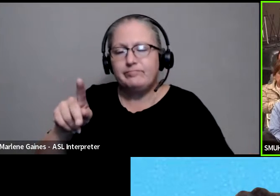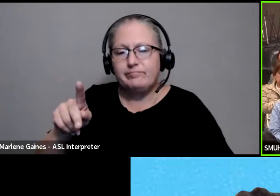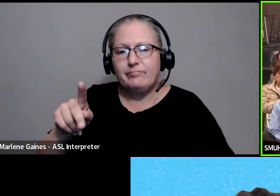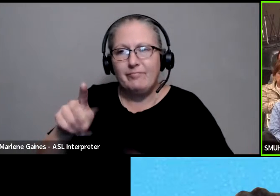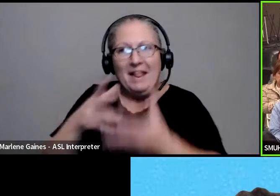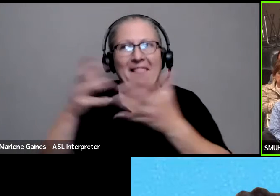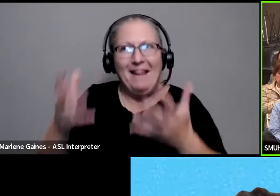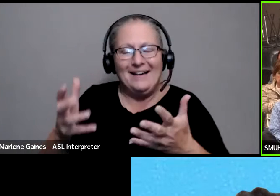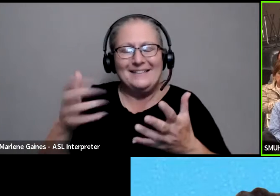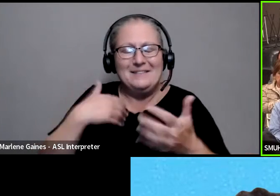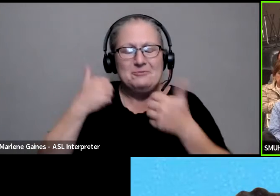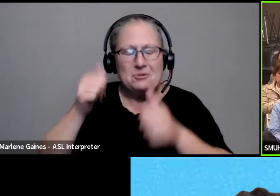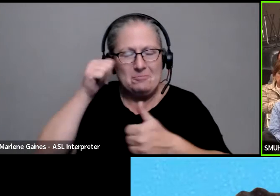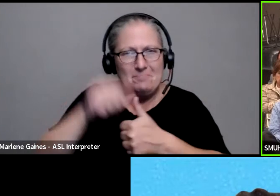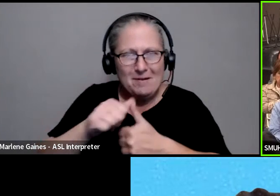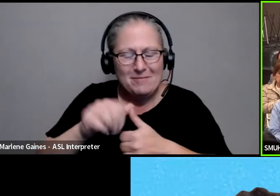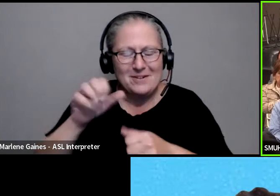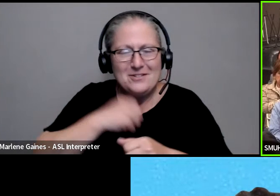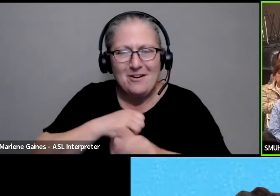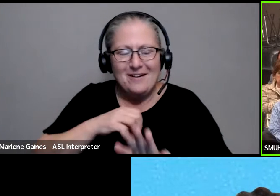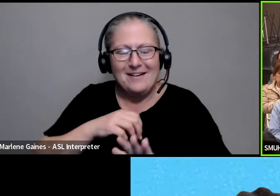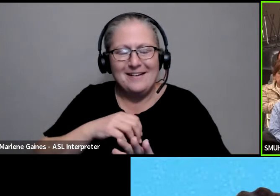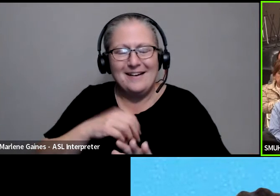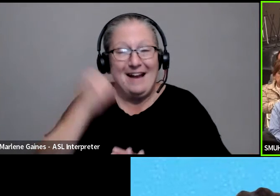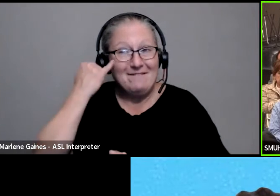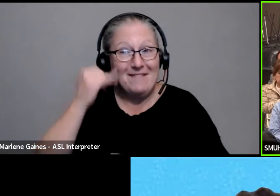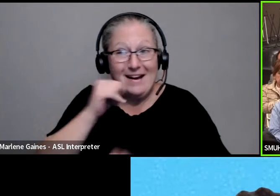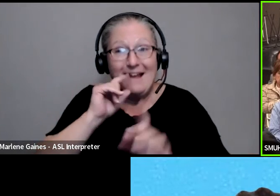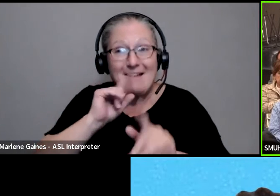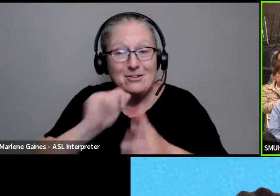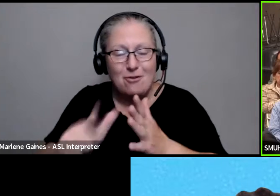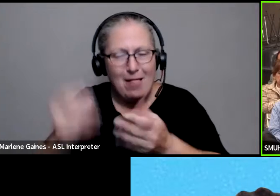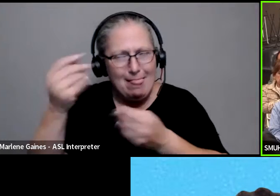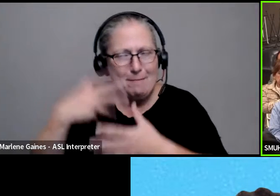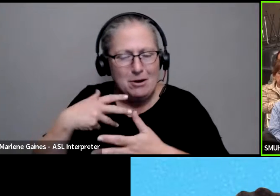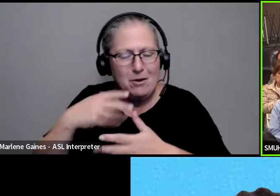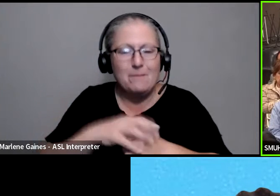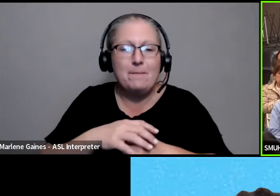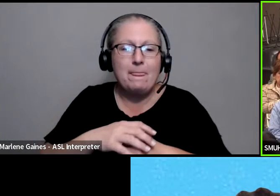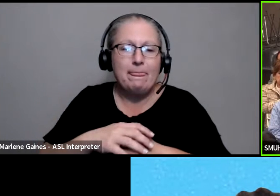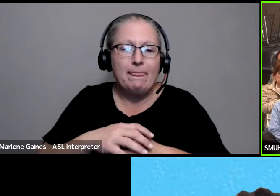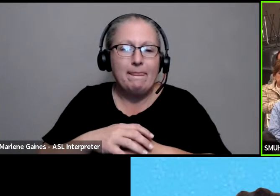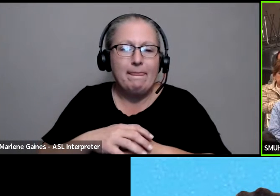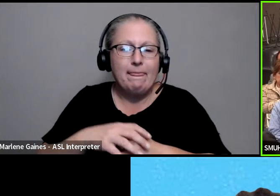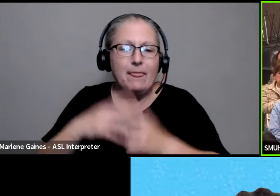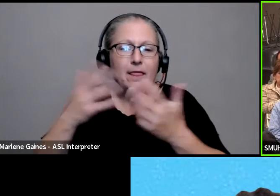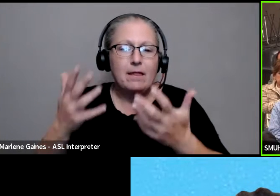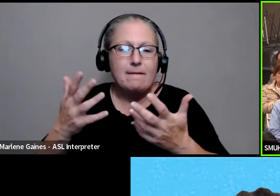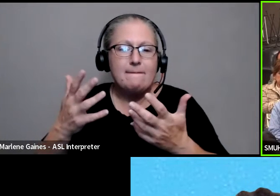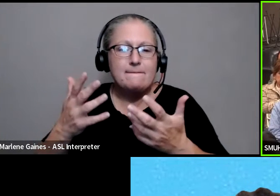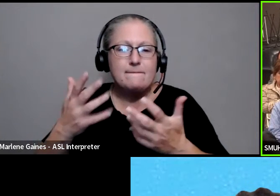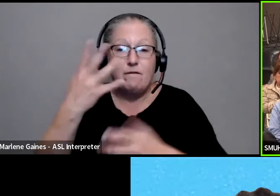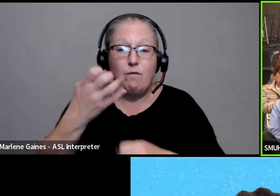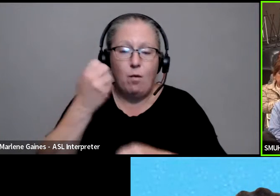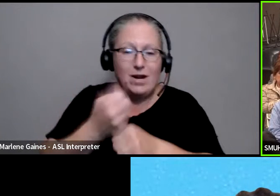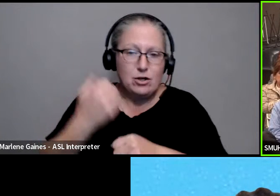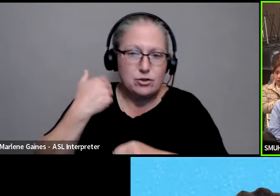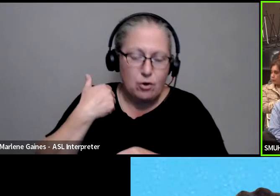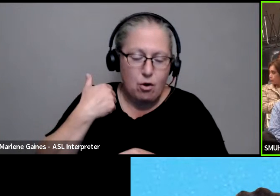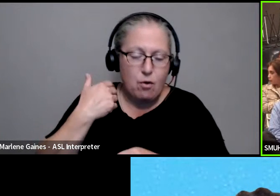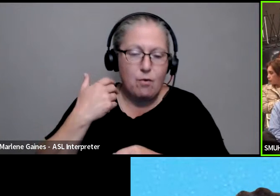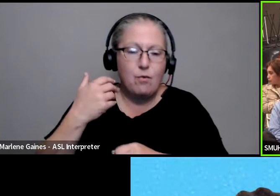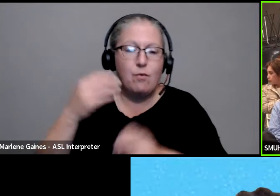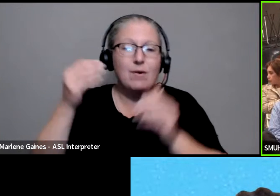lot. I'm gonna try to remember all your questions. Sorry. So if I don't get to all of them, just let me know. So, basically 4 years ago,